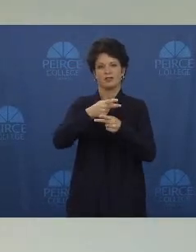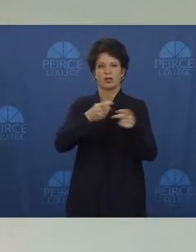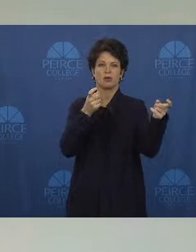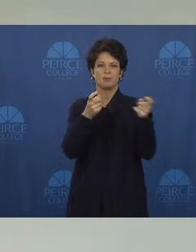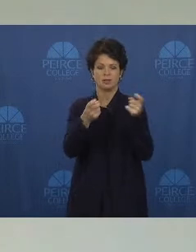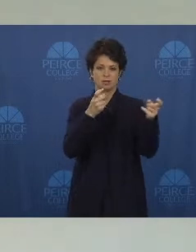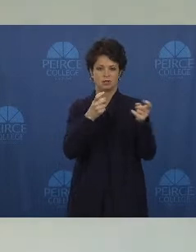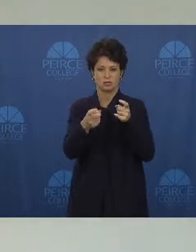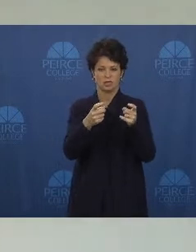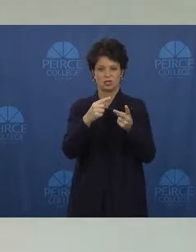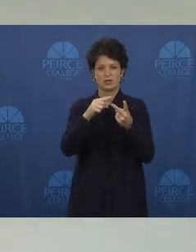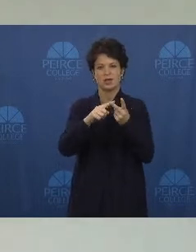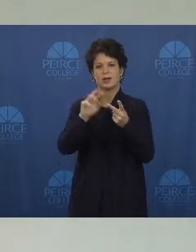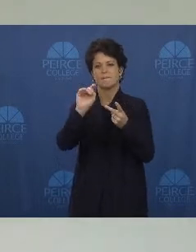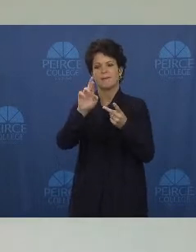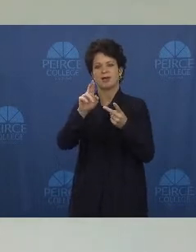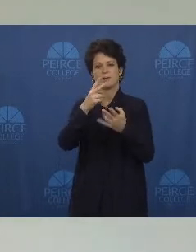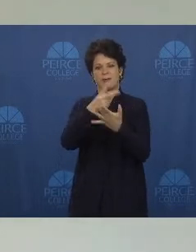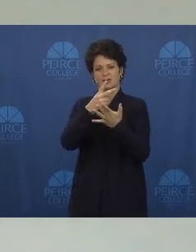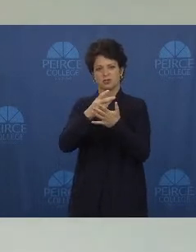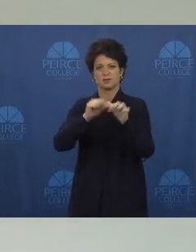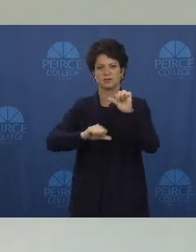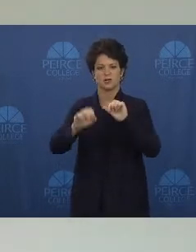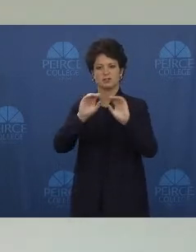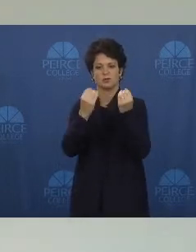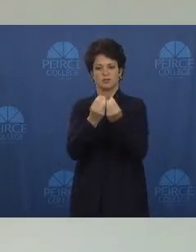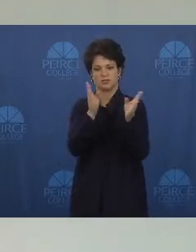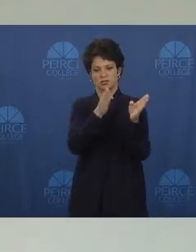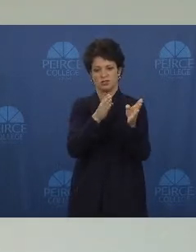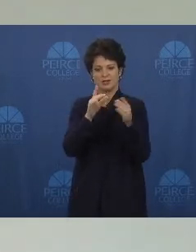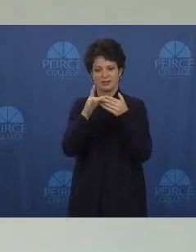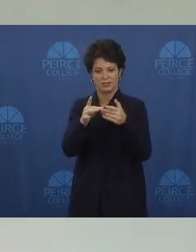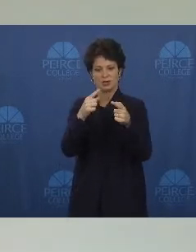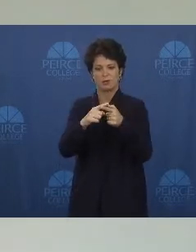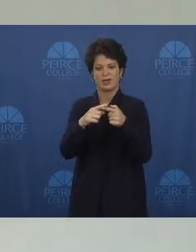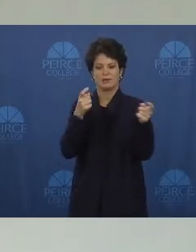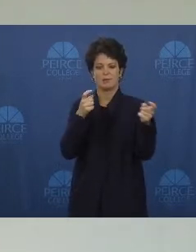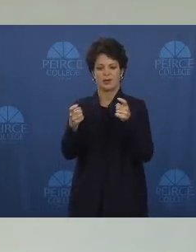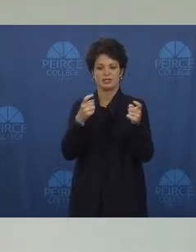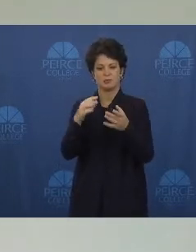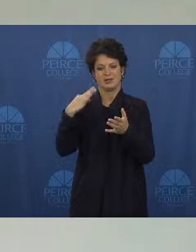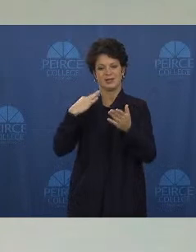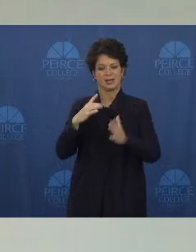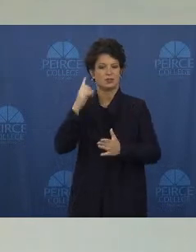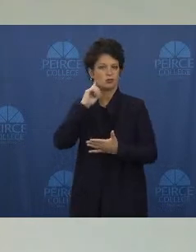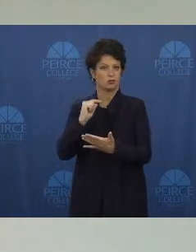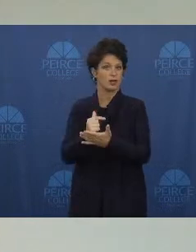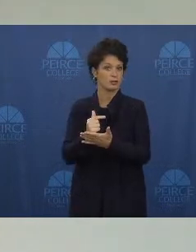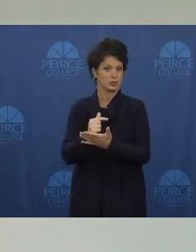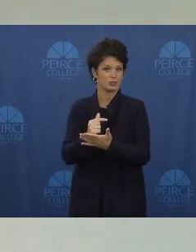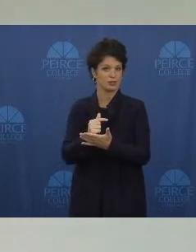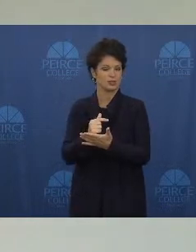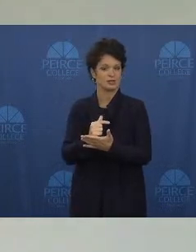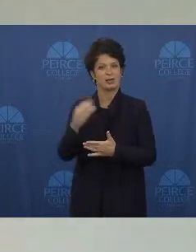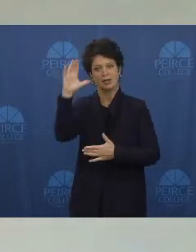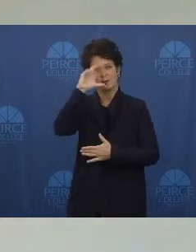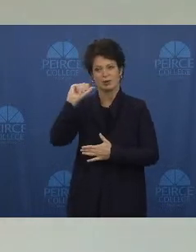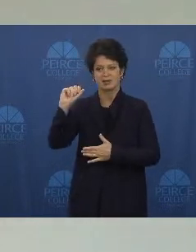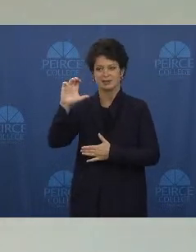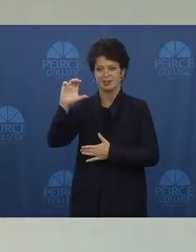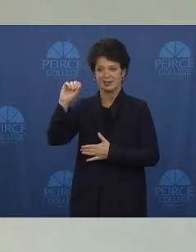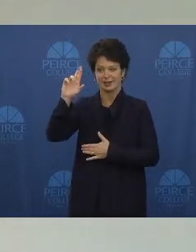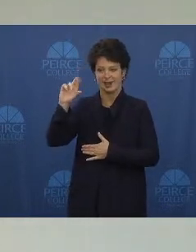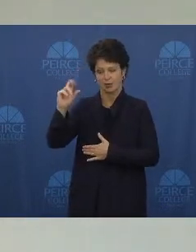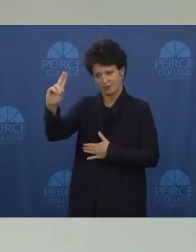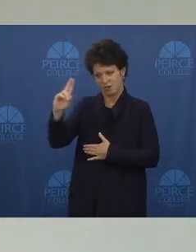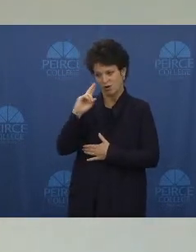Administration and our Master of Science in Organizational Leadership and Management candidates for graduation. President Caro, I